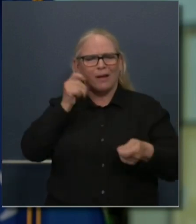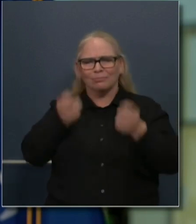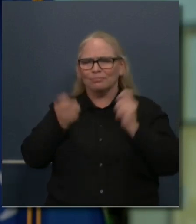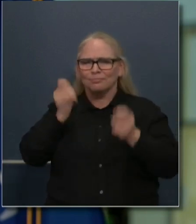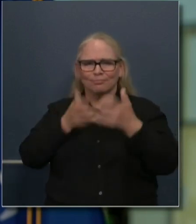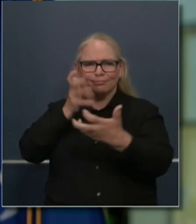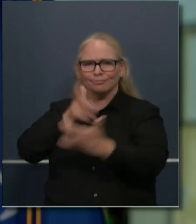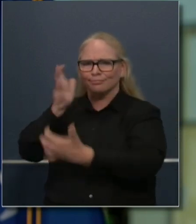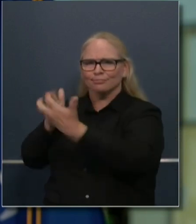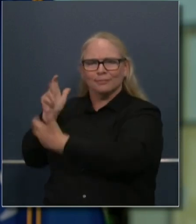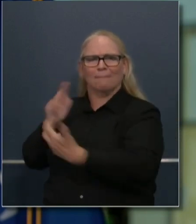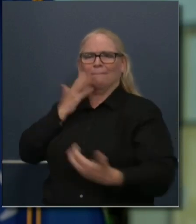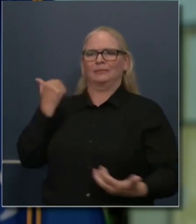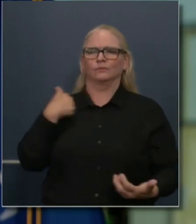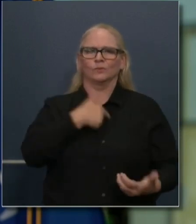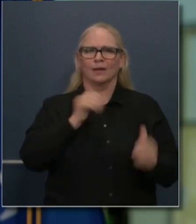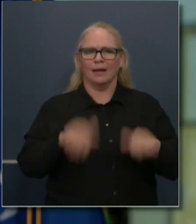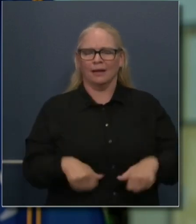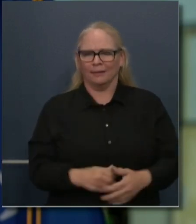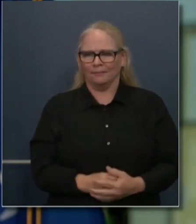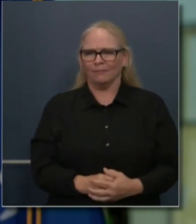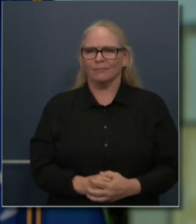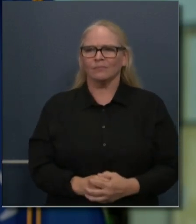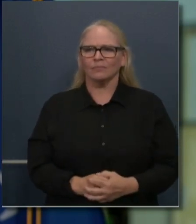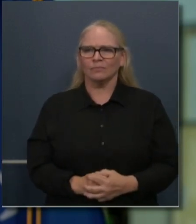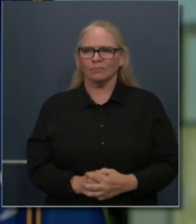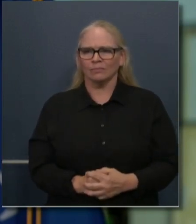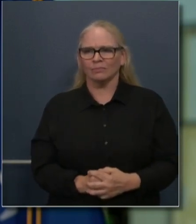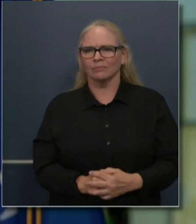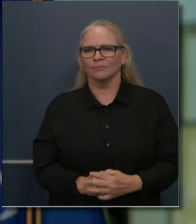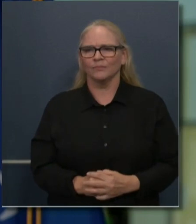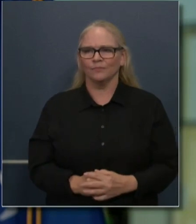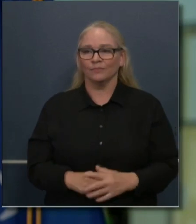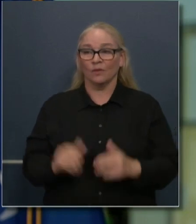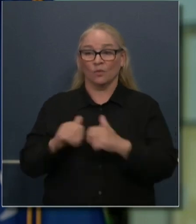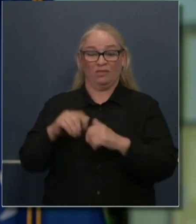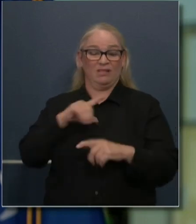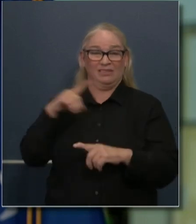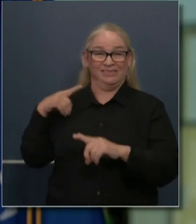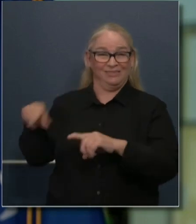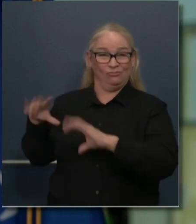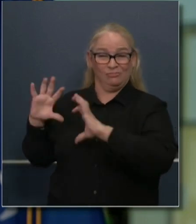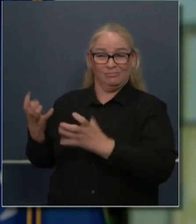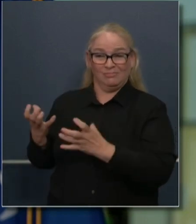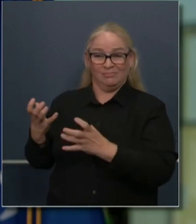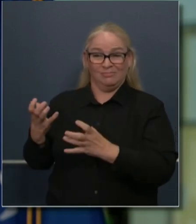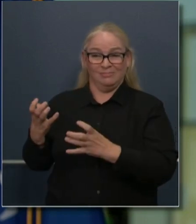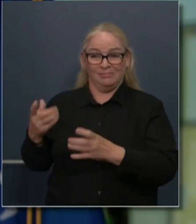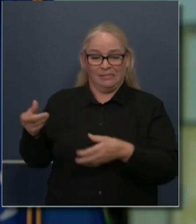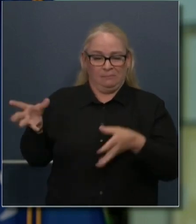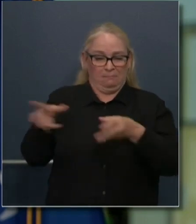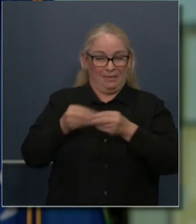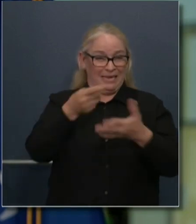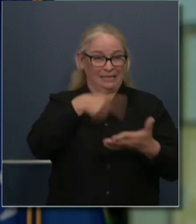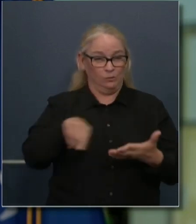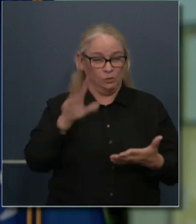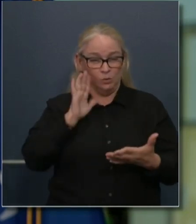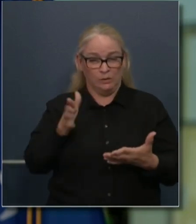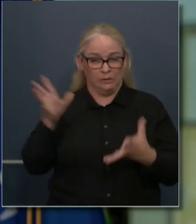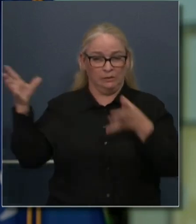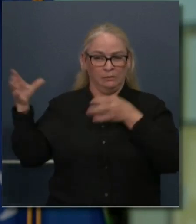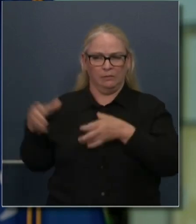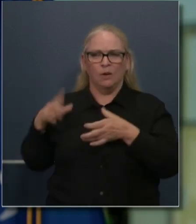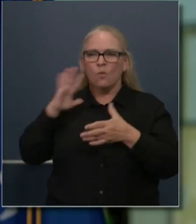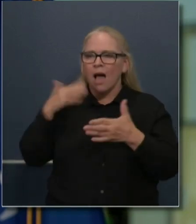but meaningfully, with the legislature coming back into session next week with renewed energy